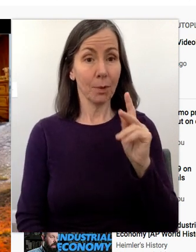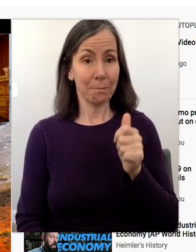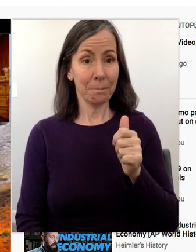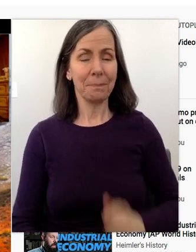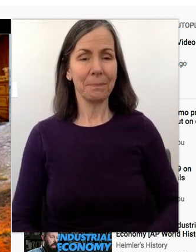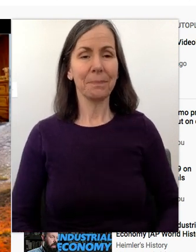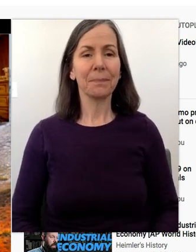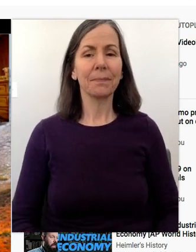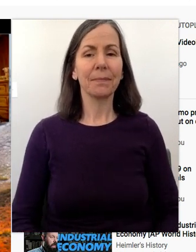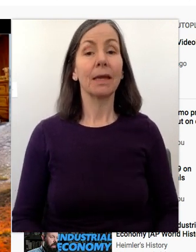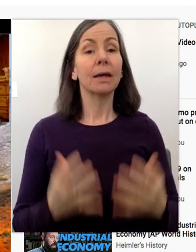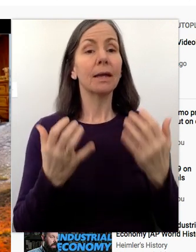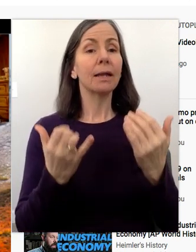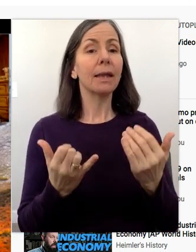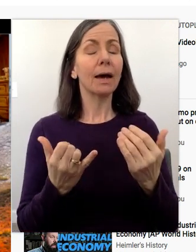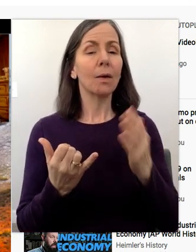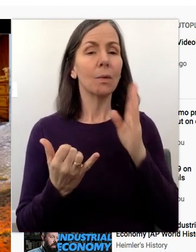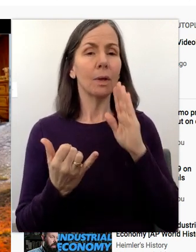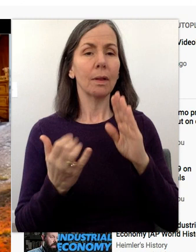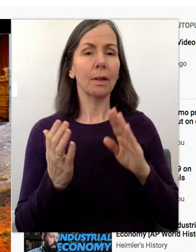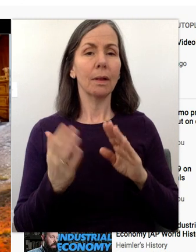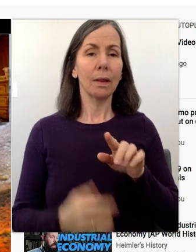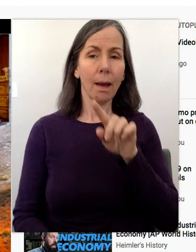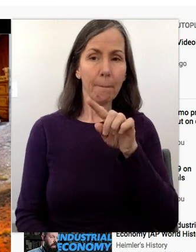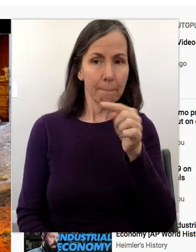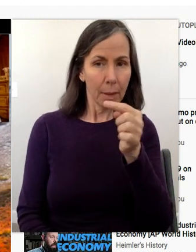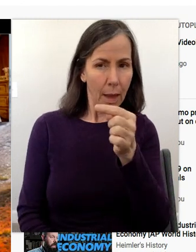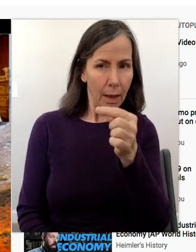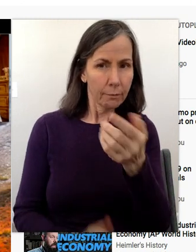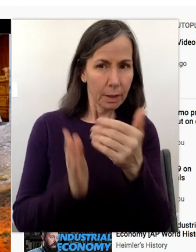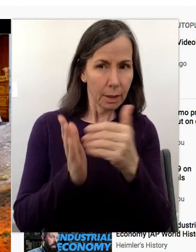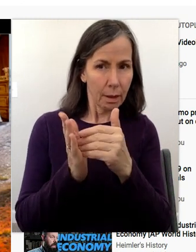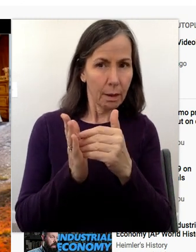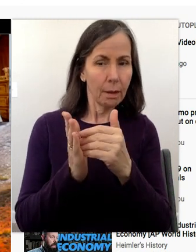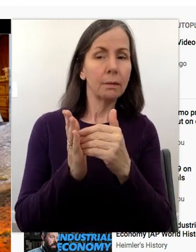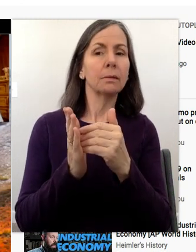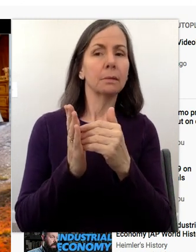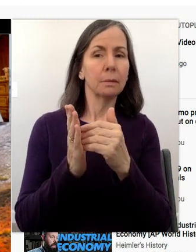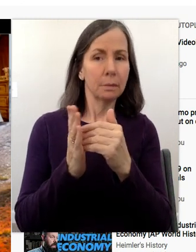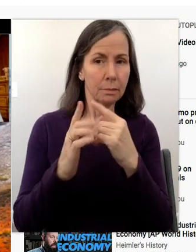I'm going to go back to the top left corner and close.